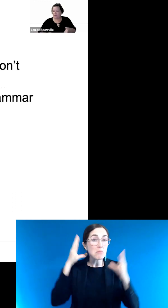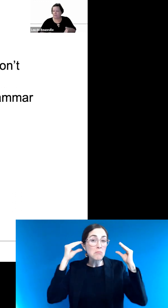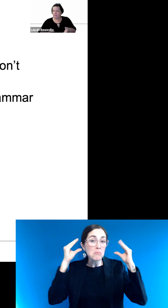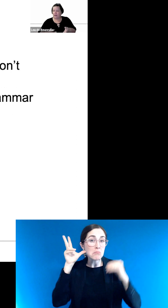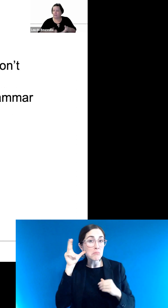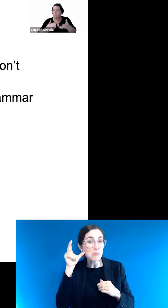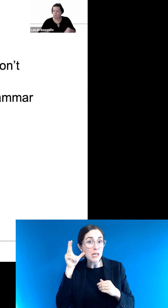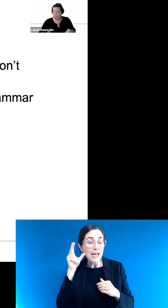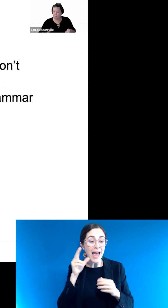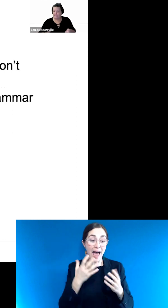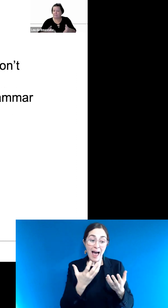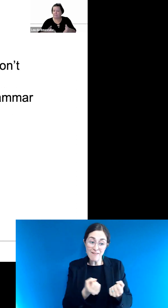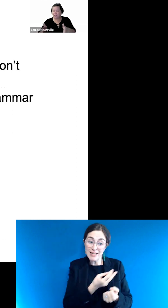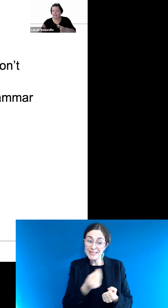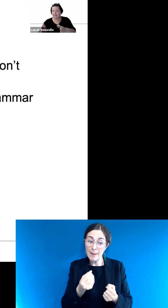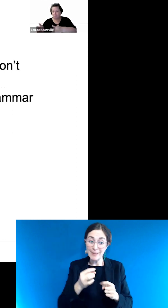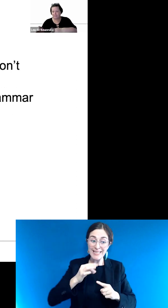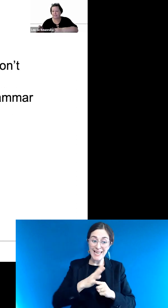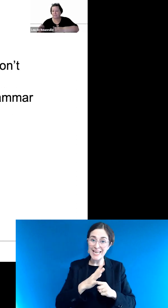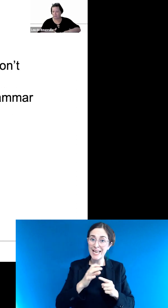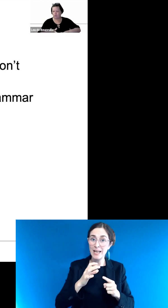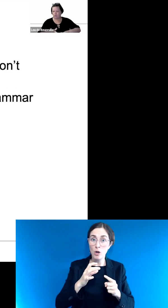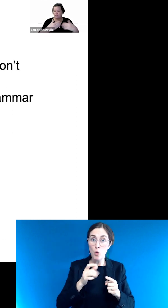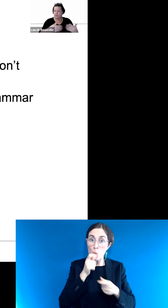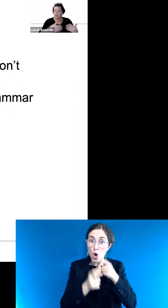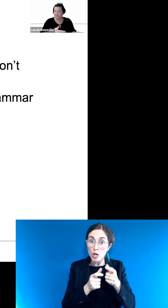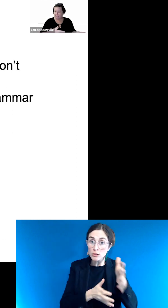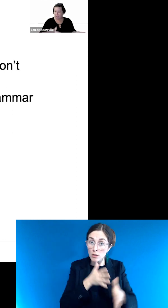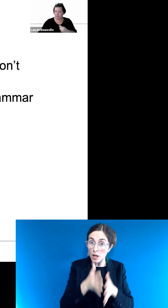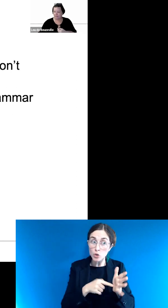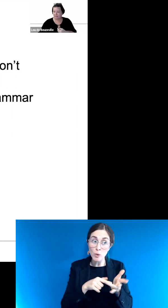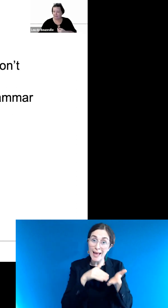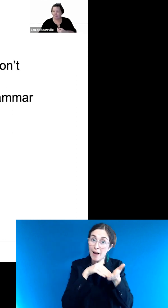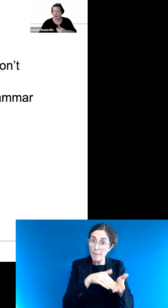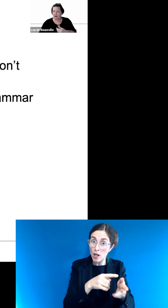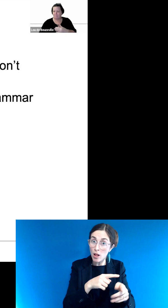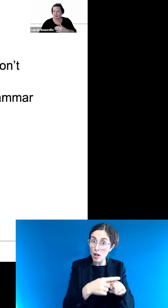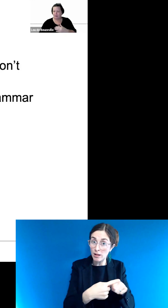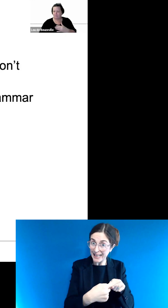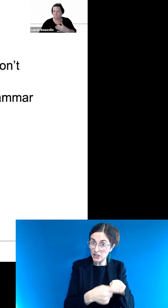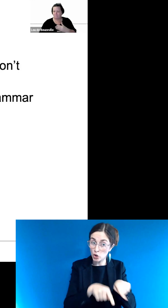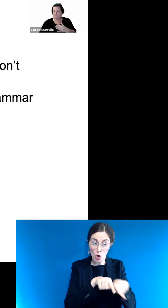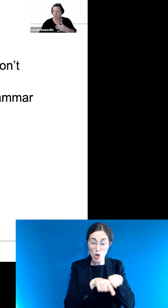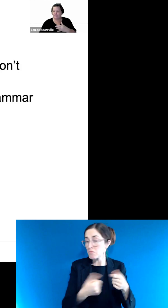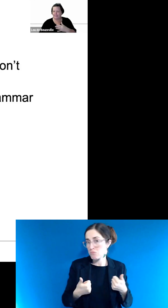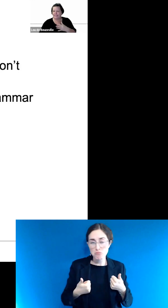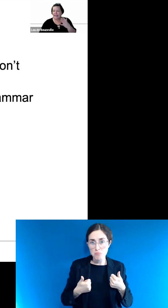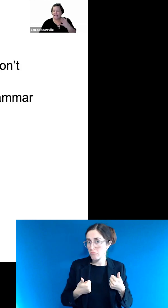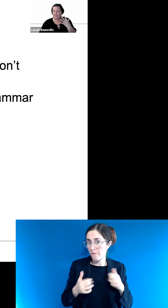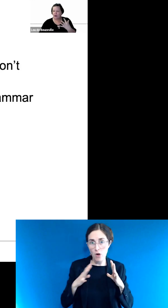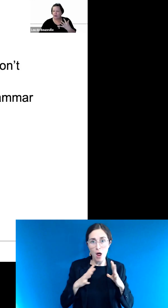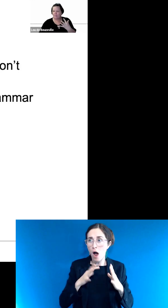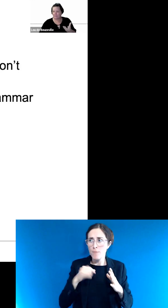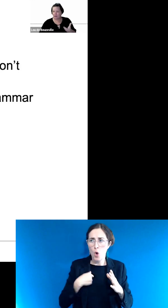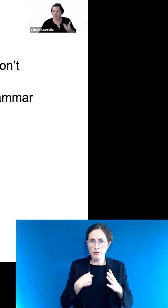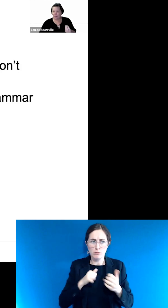having keyword sign to help them, especially in context of literacy, learning English. I'm not someone who's against